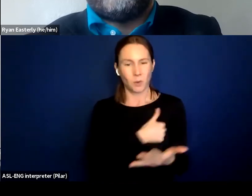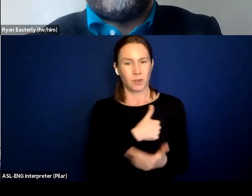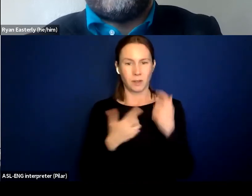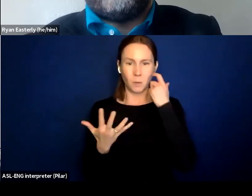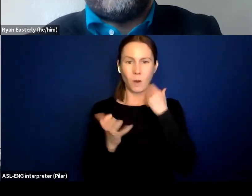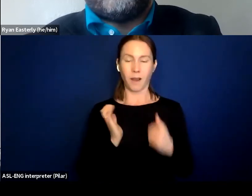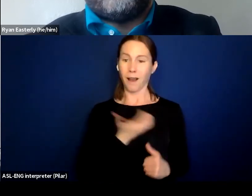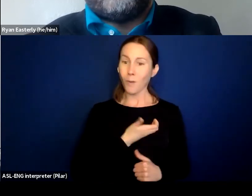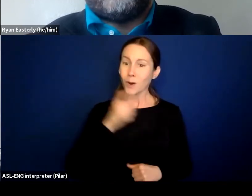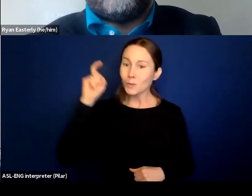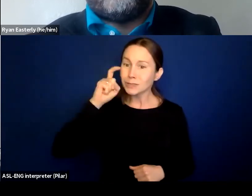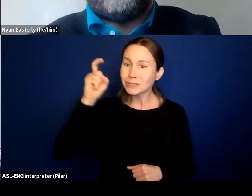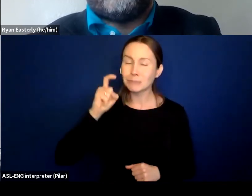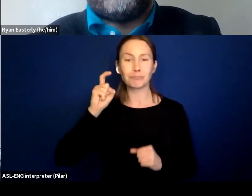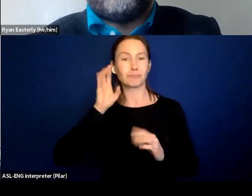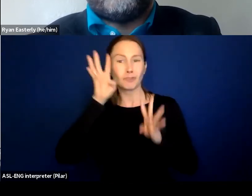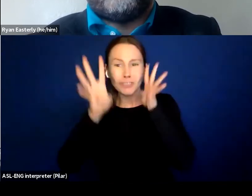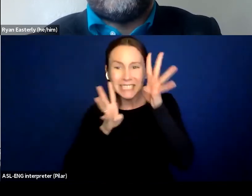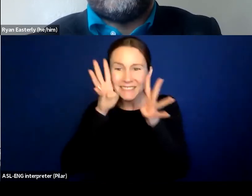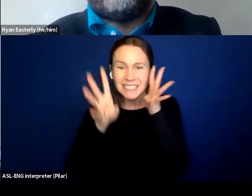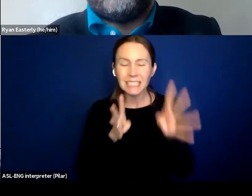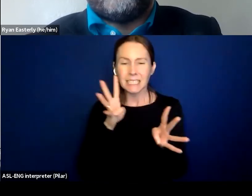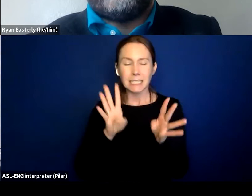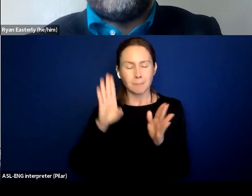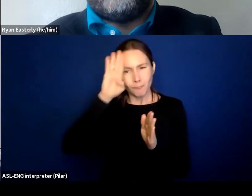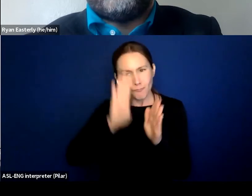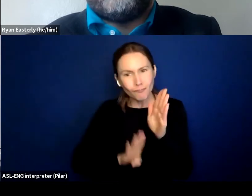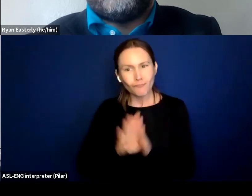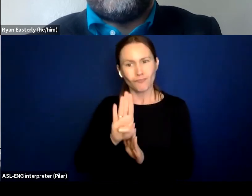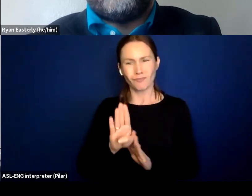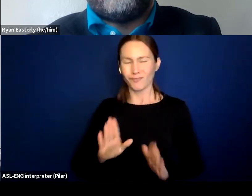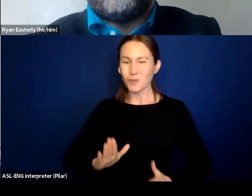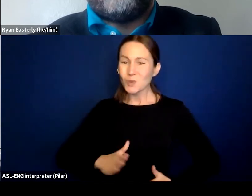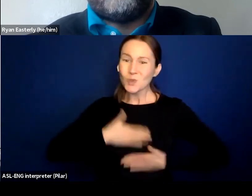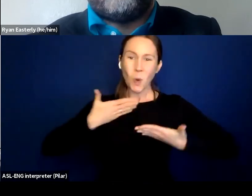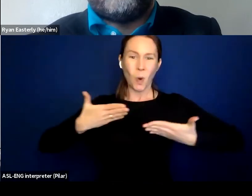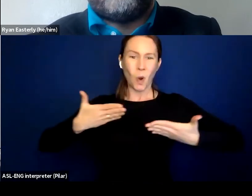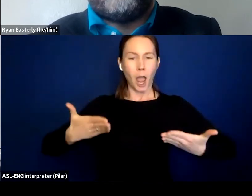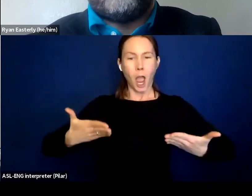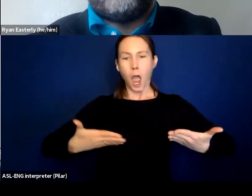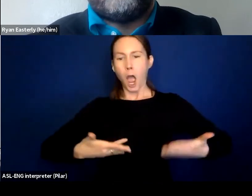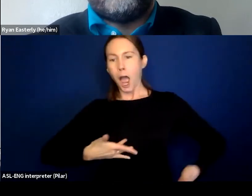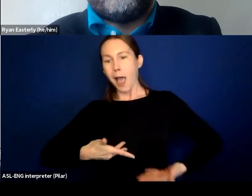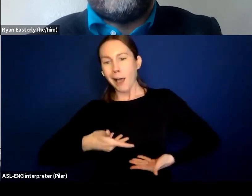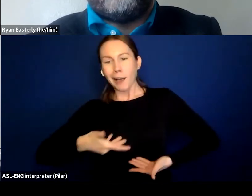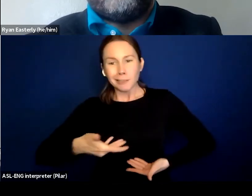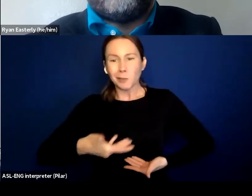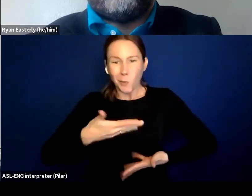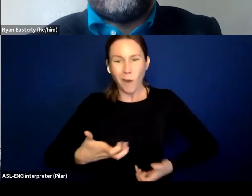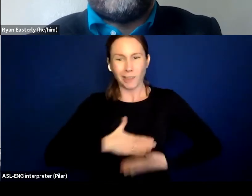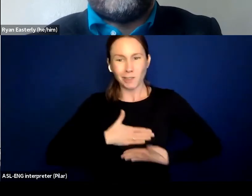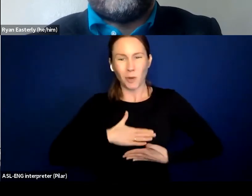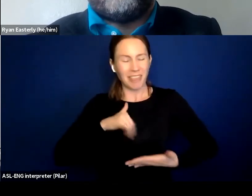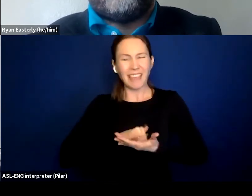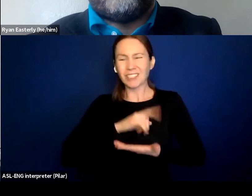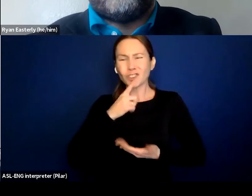the wisdom, the creativity, the ingenuity, the joy, the inclination towards joy that is so inherent in